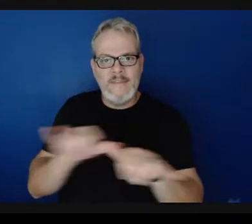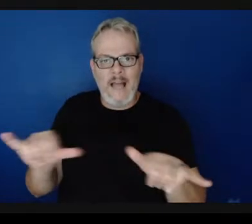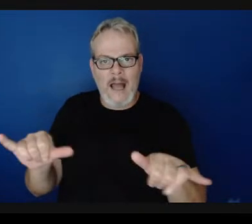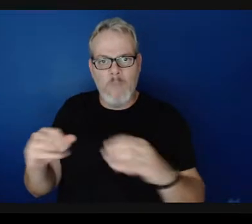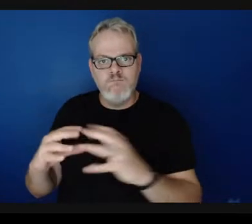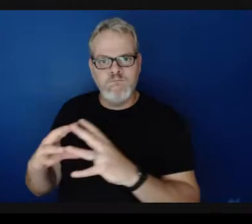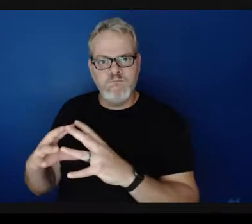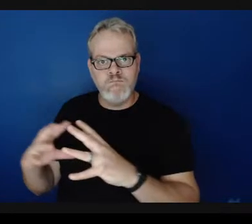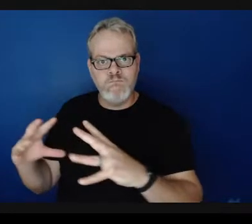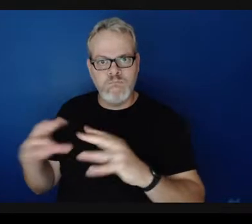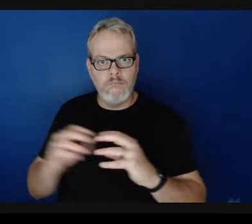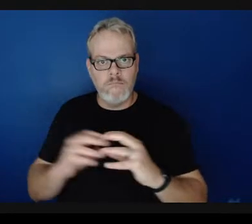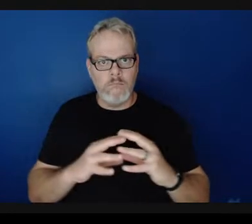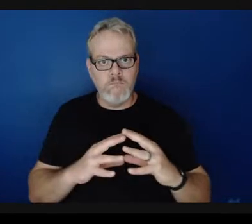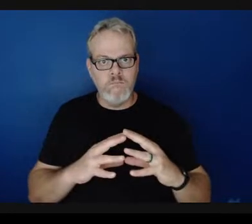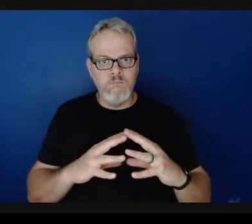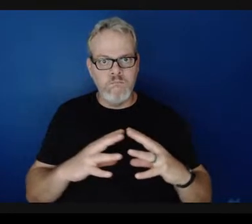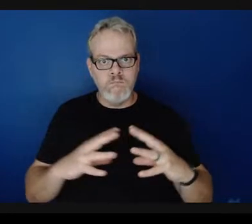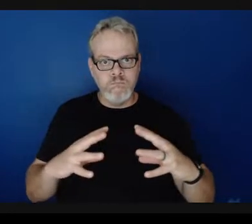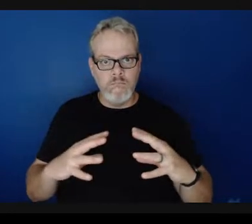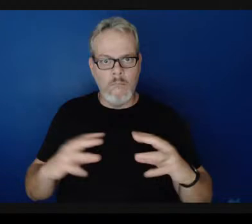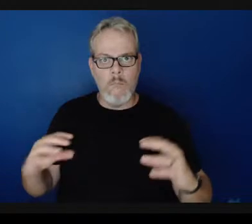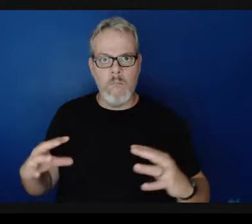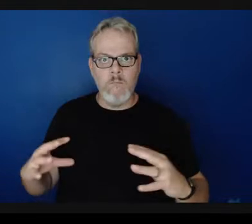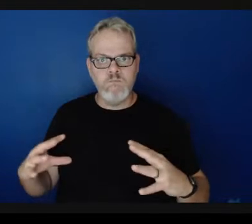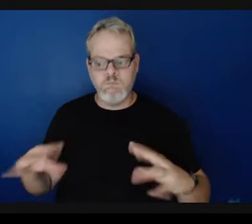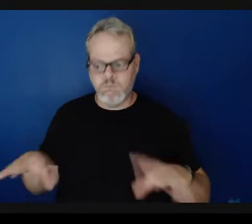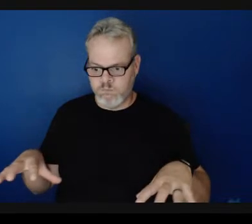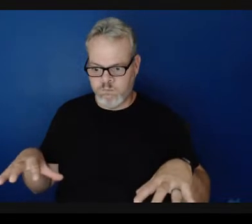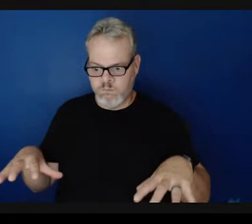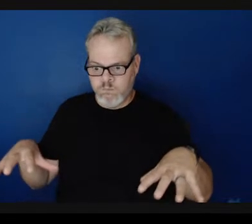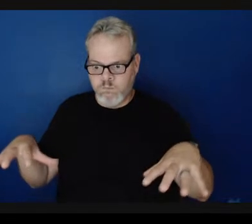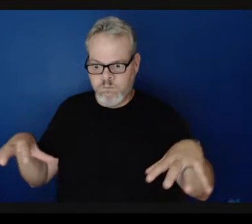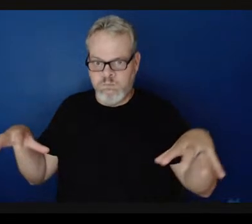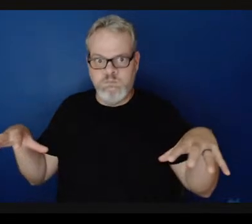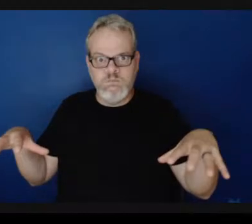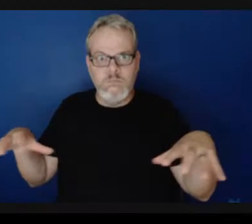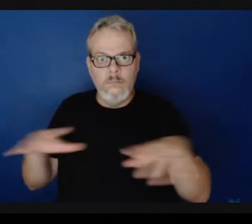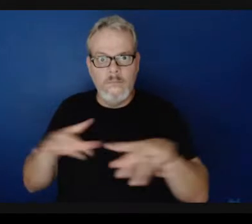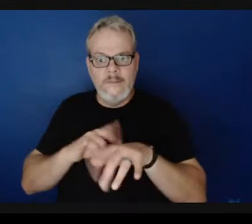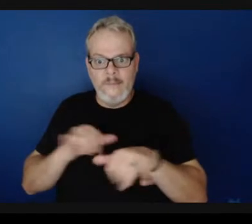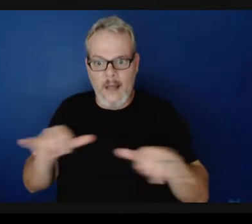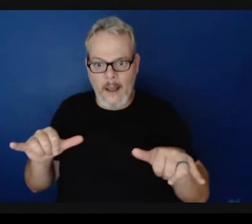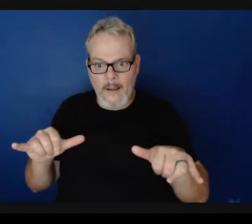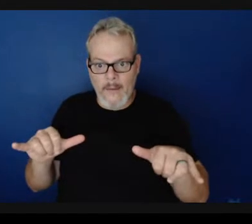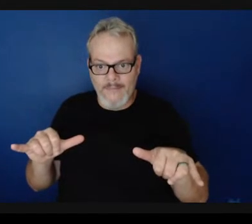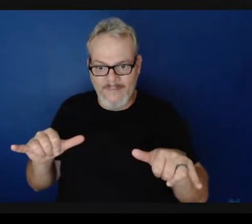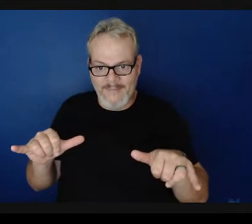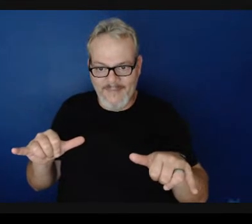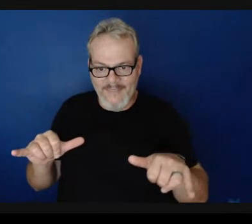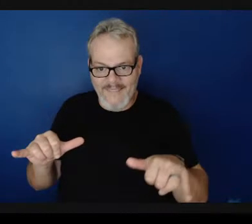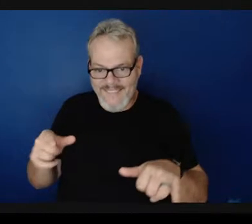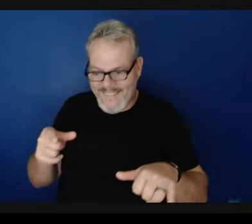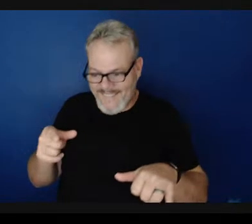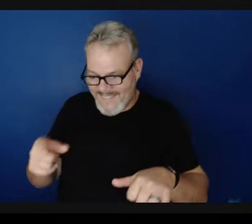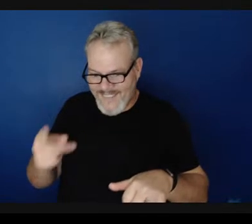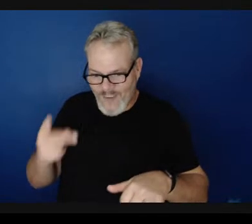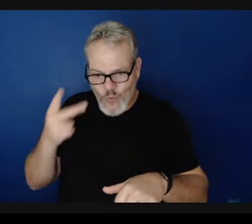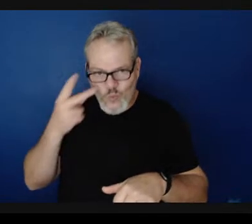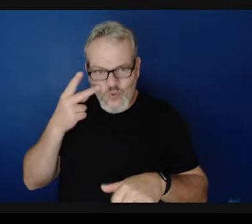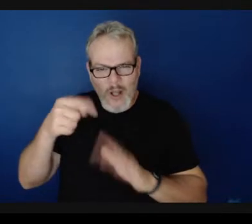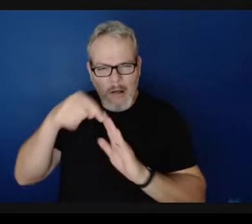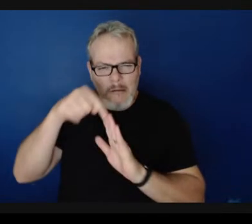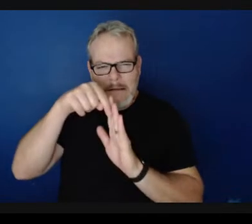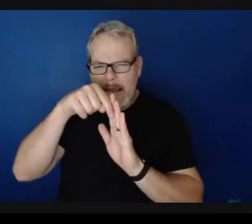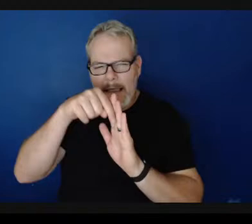of the volcanoes, and it's thought that that's when you saw. Well, there were also those deep earthquakes, deep long